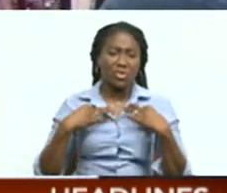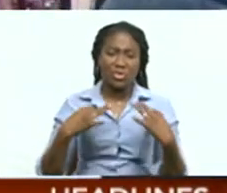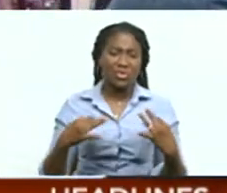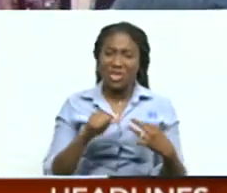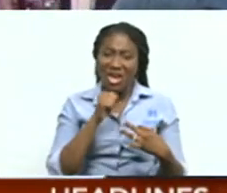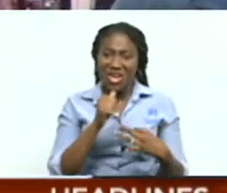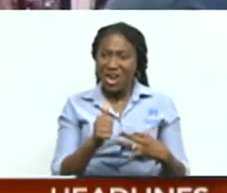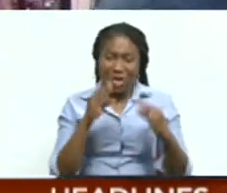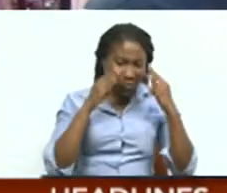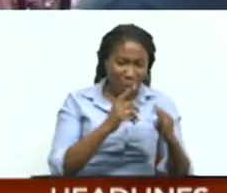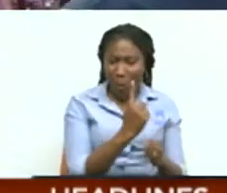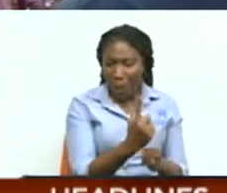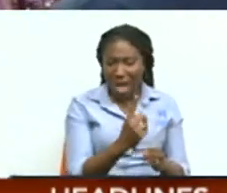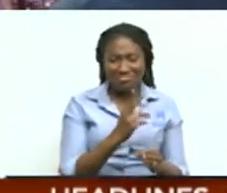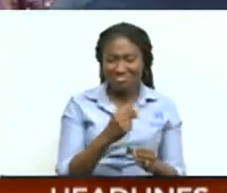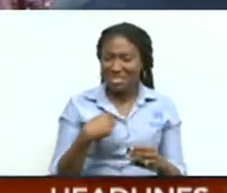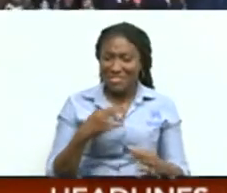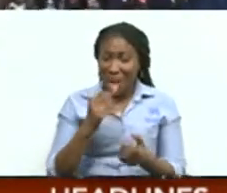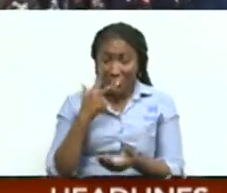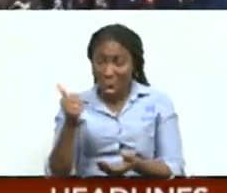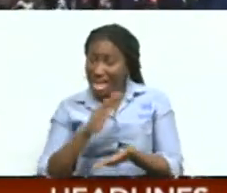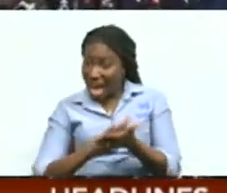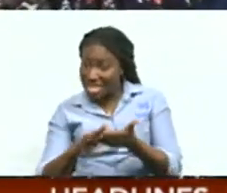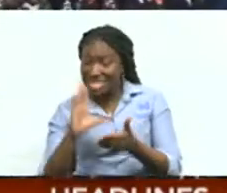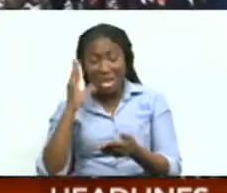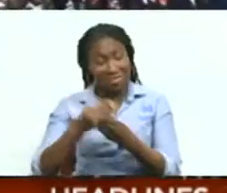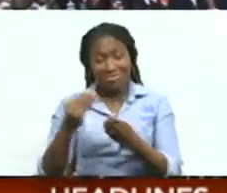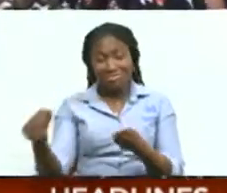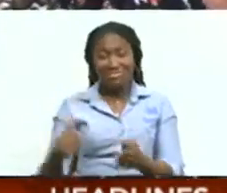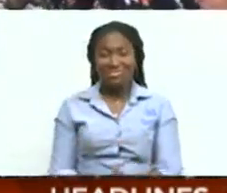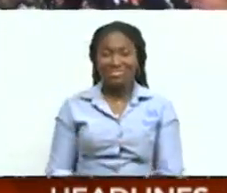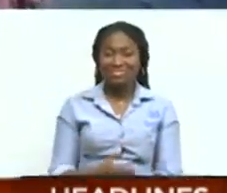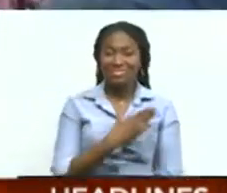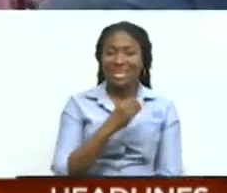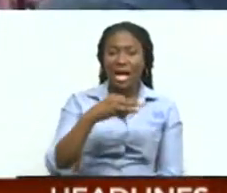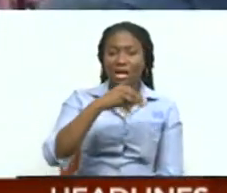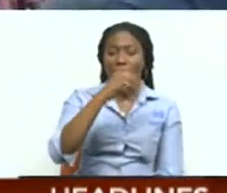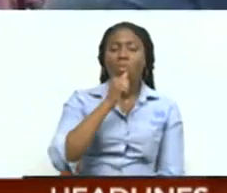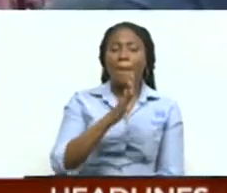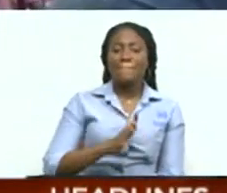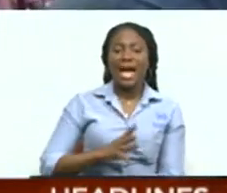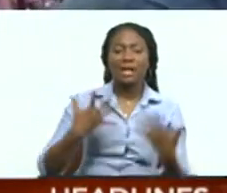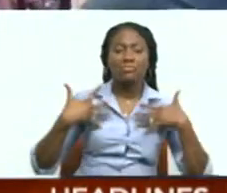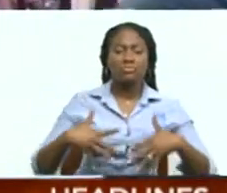particular on one thing. Once it looks nice, they wear it. As for the garments worn by Muslim women,